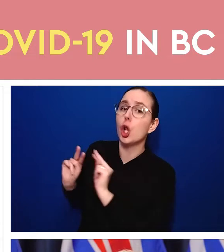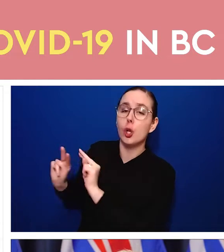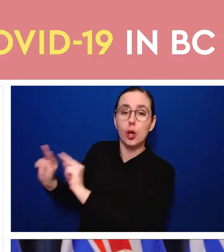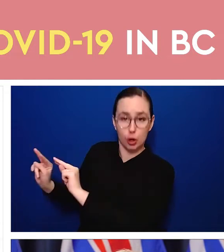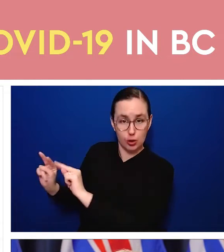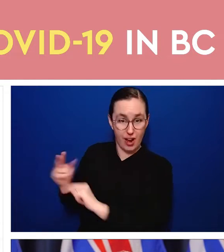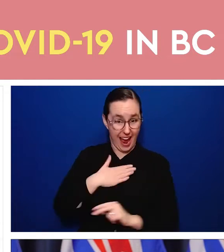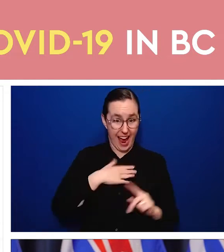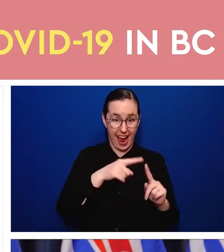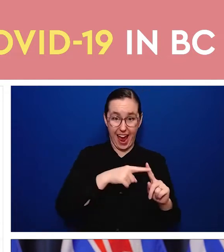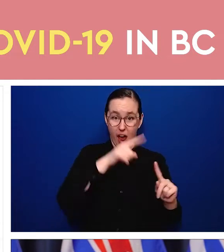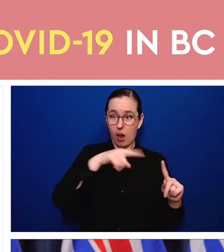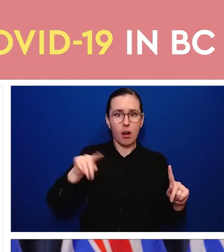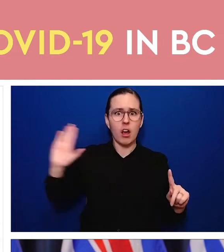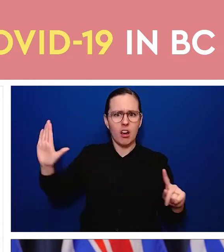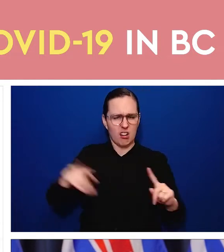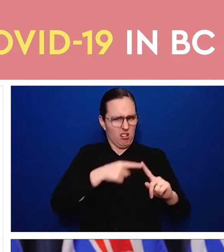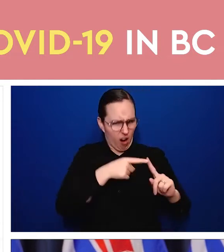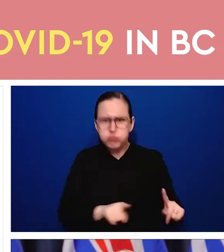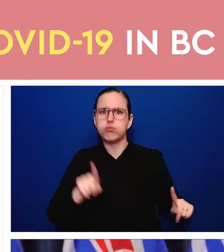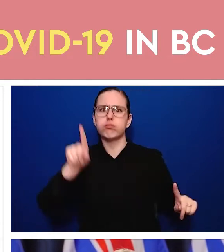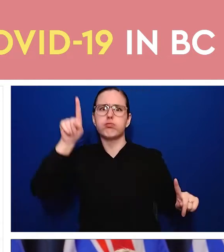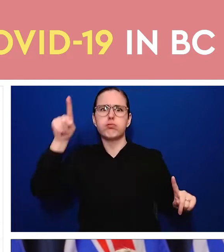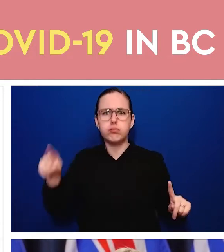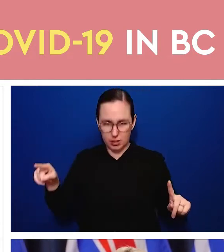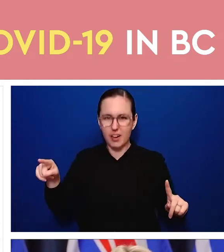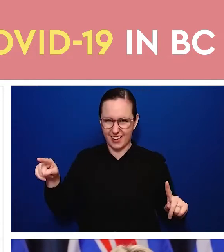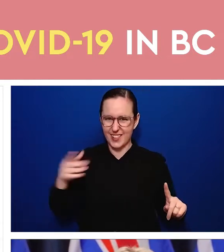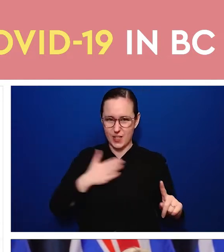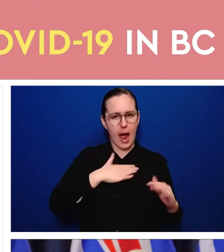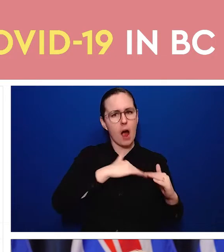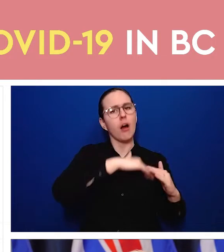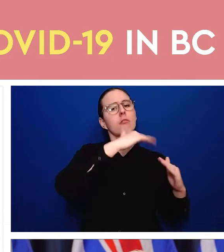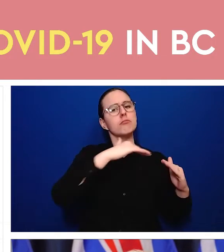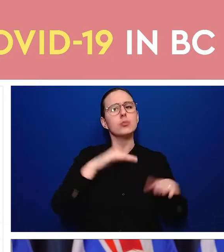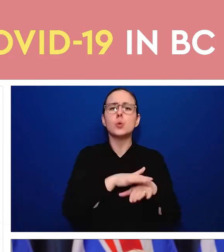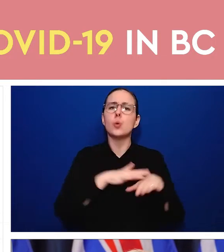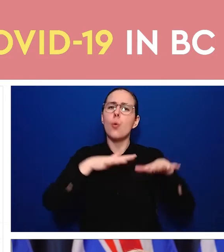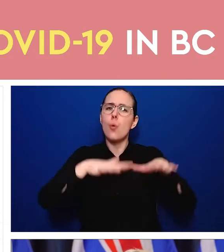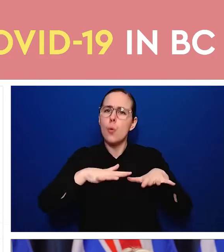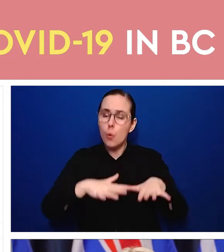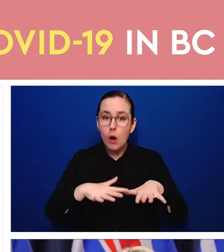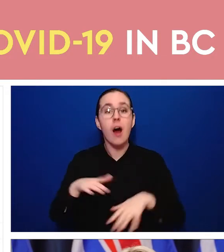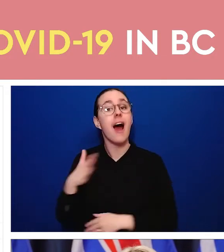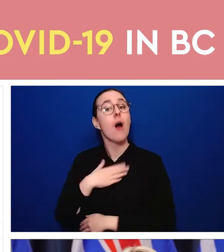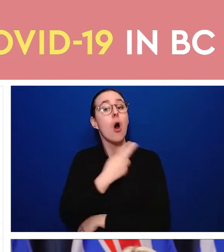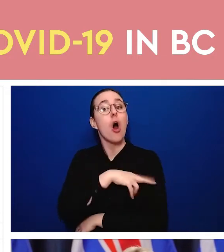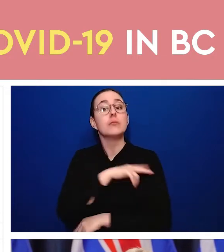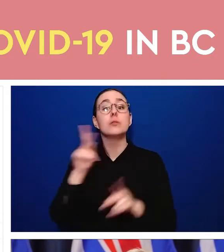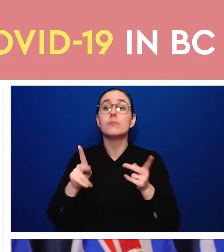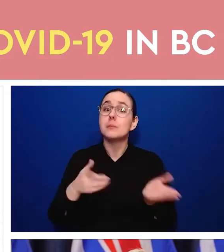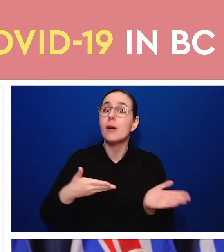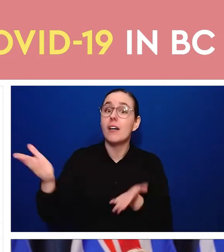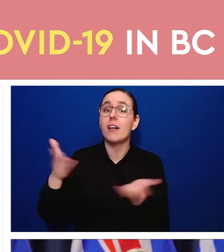other places. And our hospital admissions specifically have decreased by about 34% in the last month to less